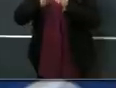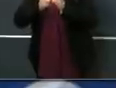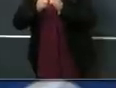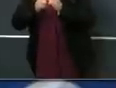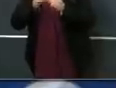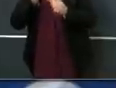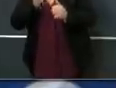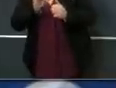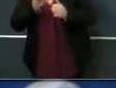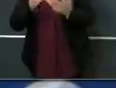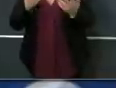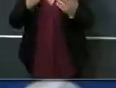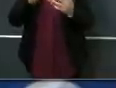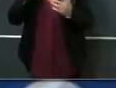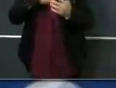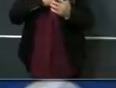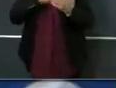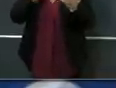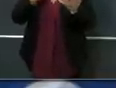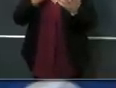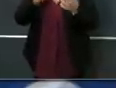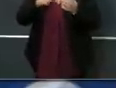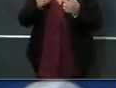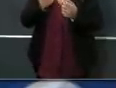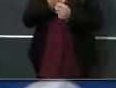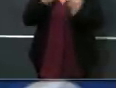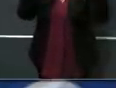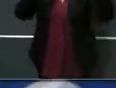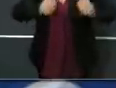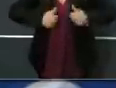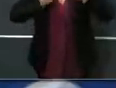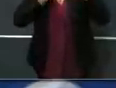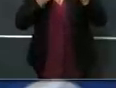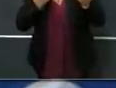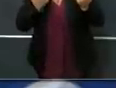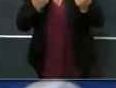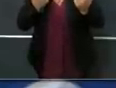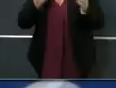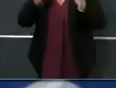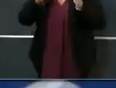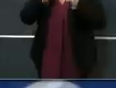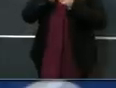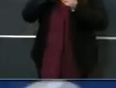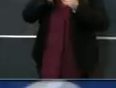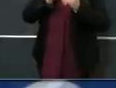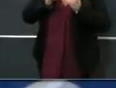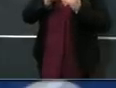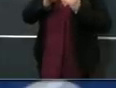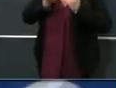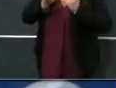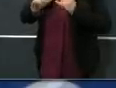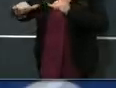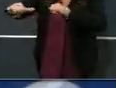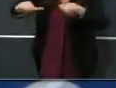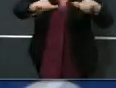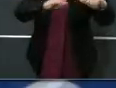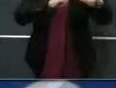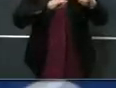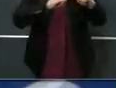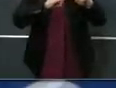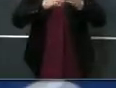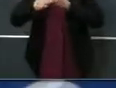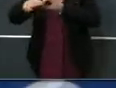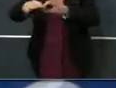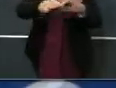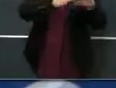save lives, I want to get out of this with that same spirit at hand. And so we are grateful for their outreach, and